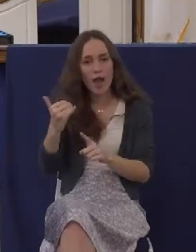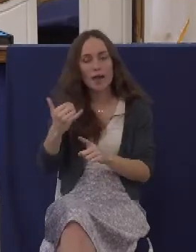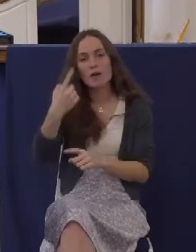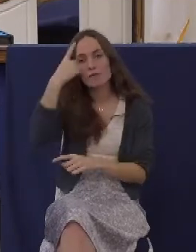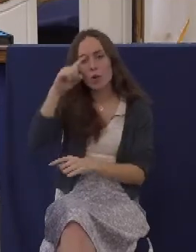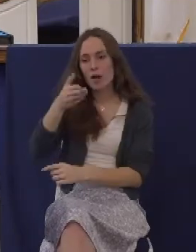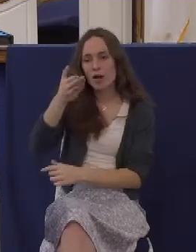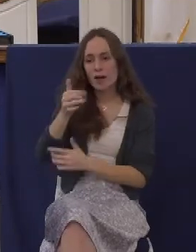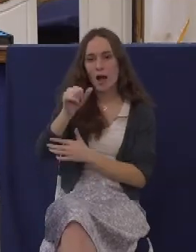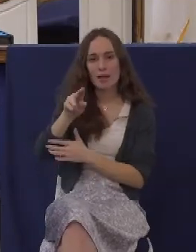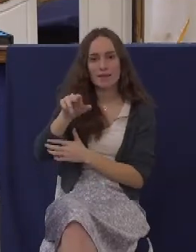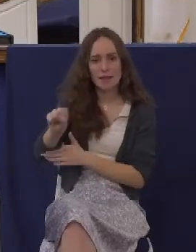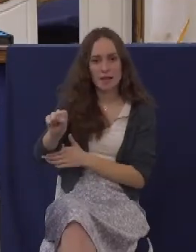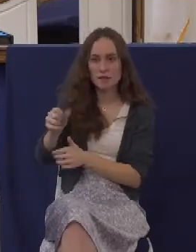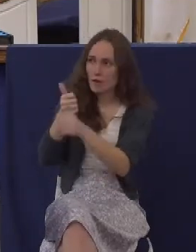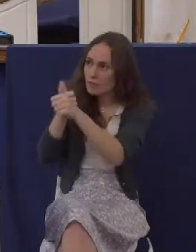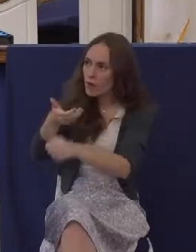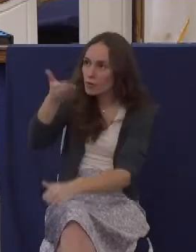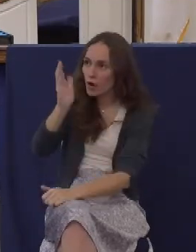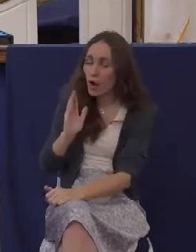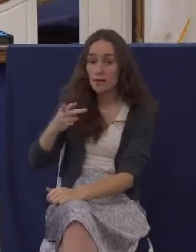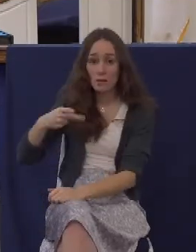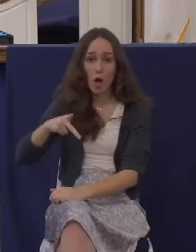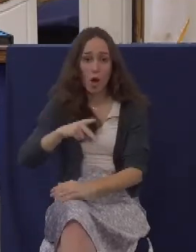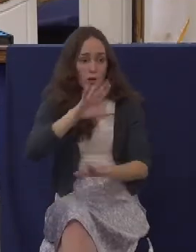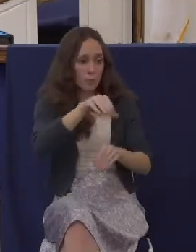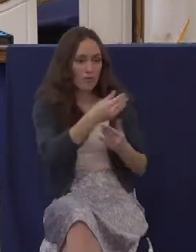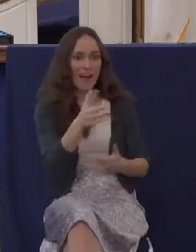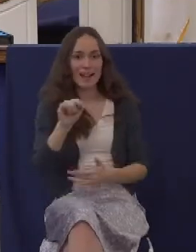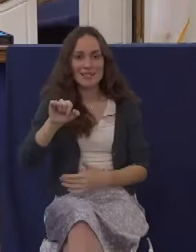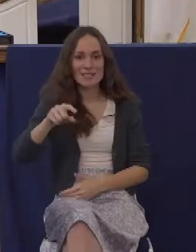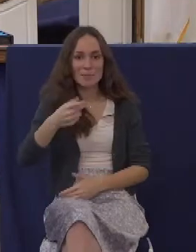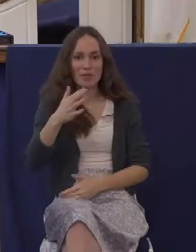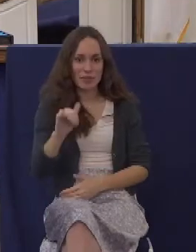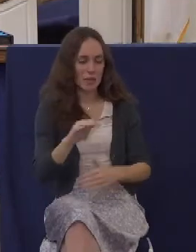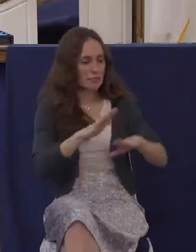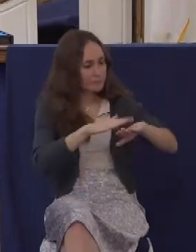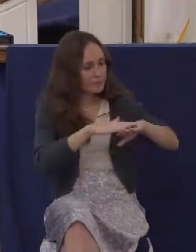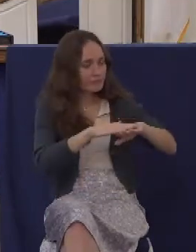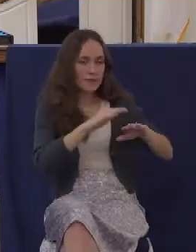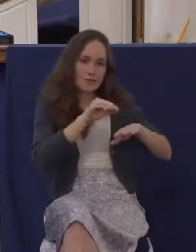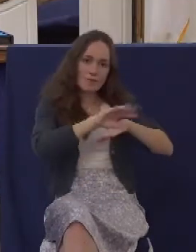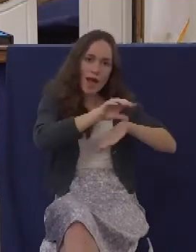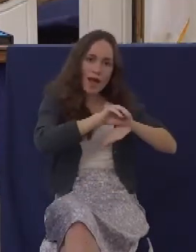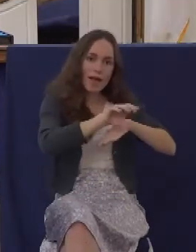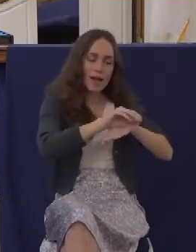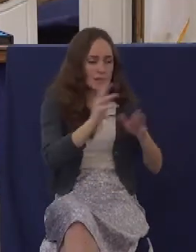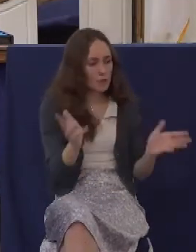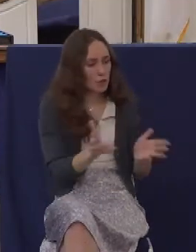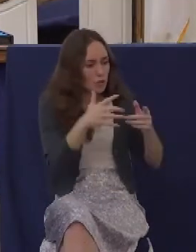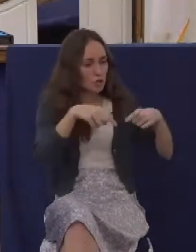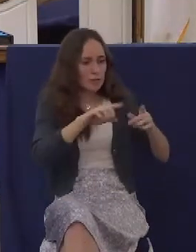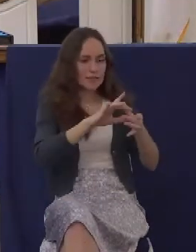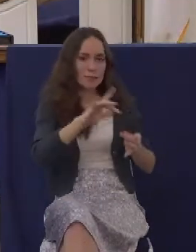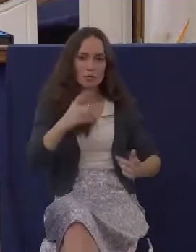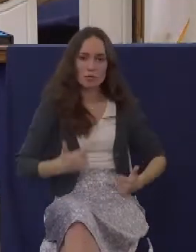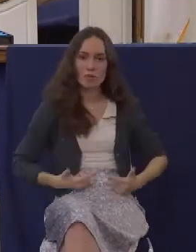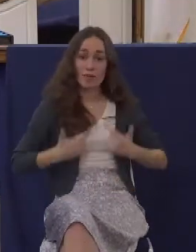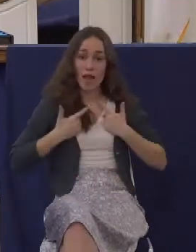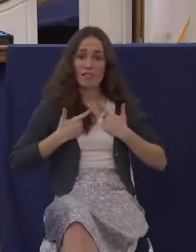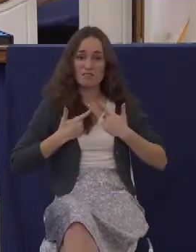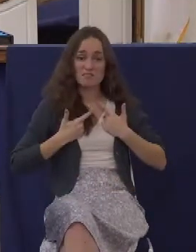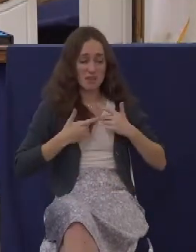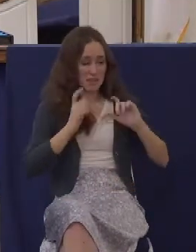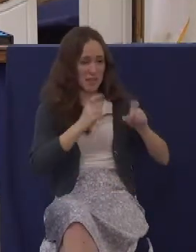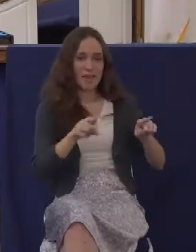is the advice that Paul gave to Timothy as he was encouraging him in his spiritual life. The word exercise, as we noted